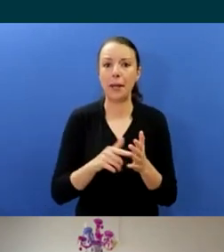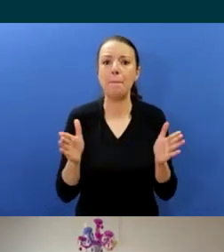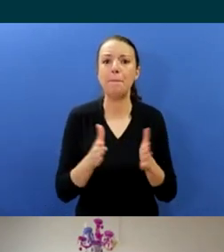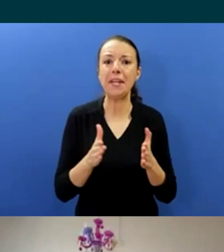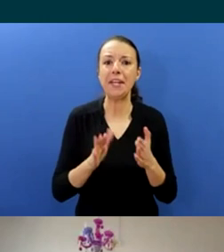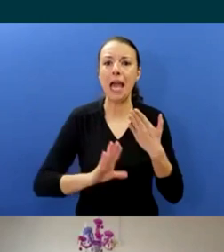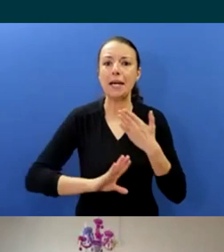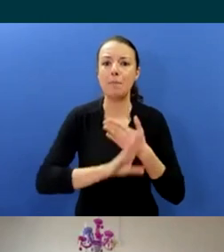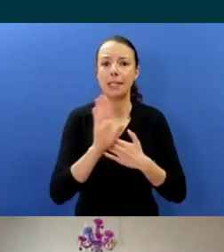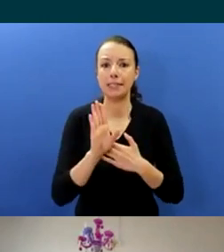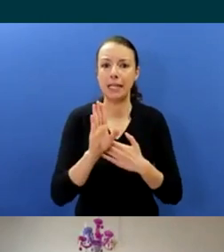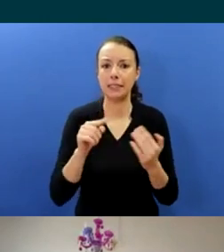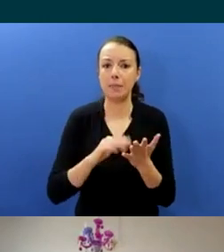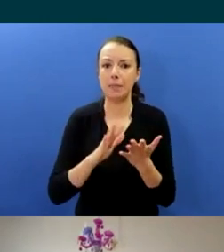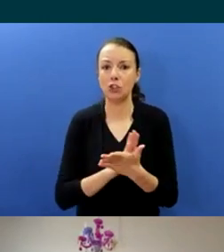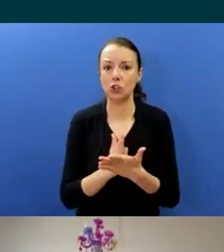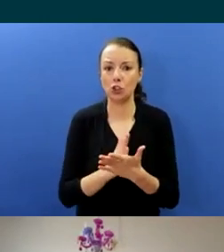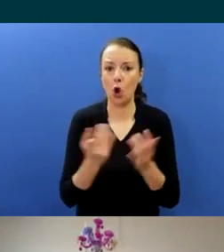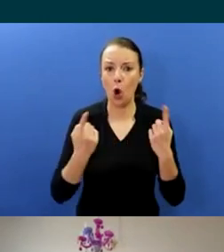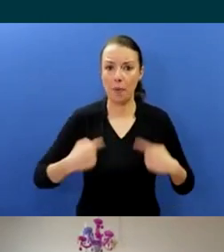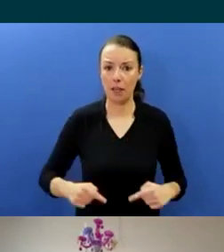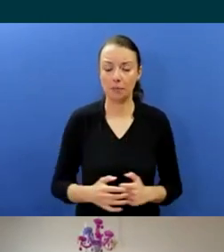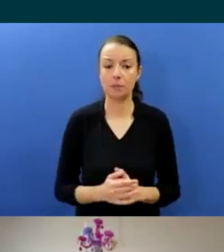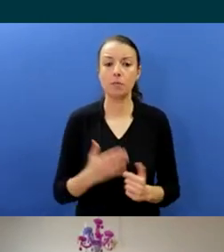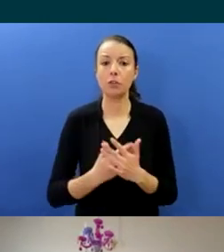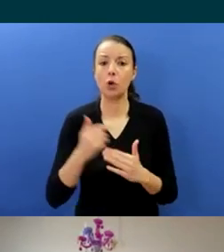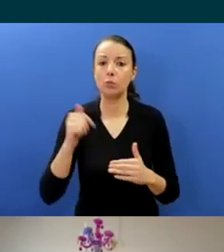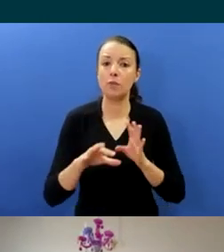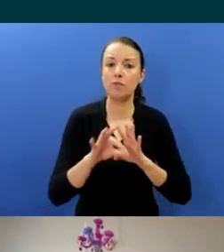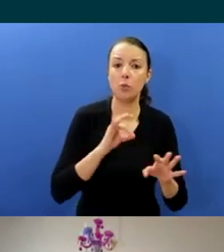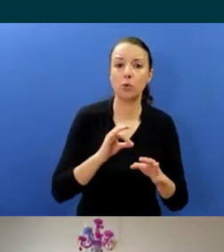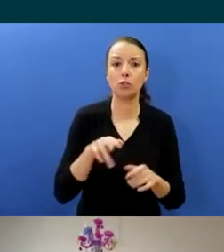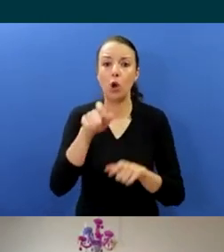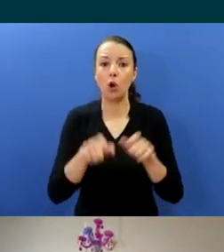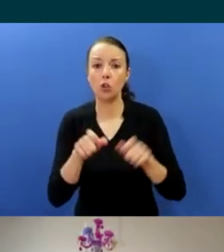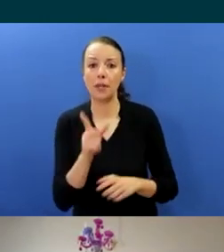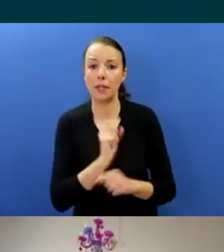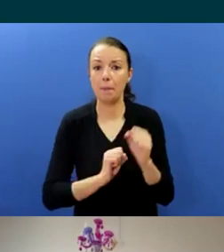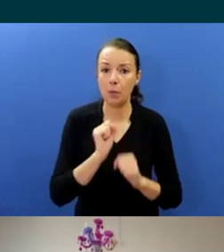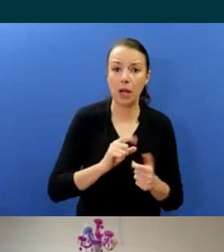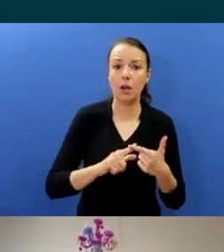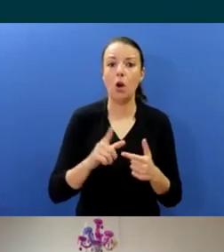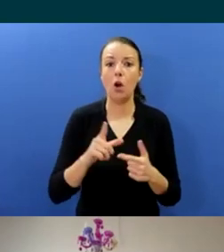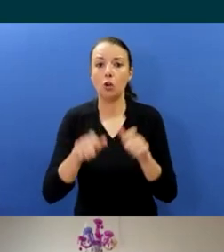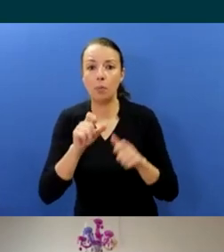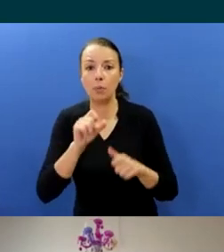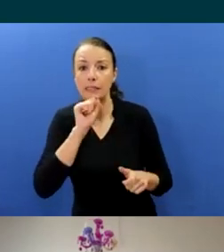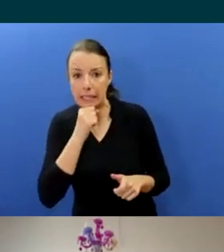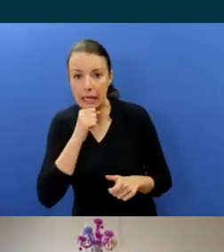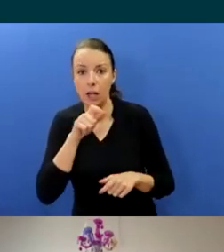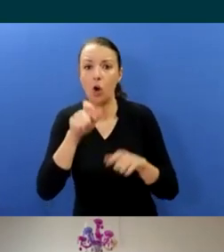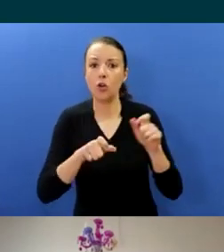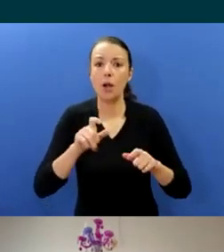elderly, well-educated, less educated, it has to be the voice of the population. So when